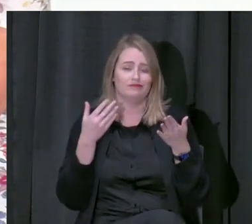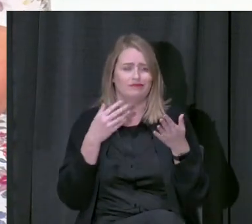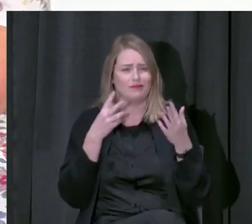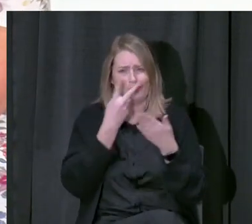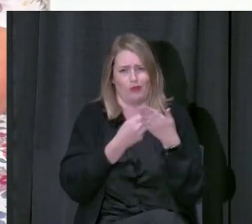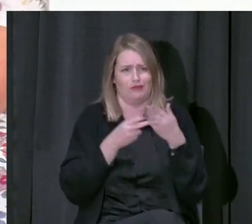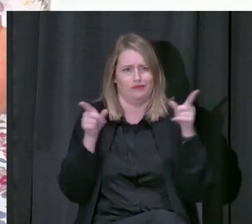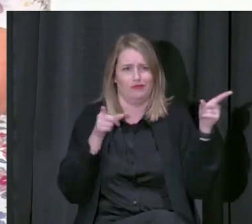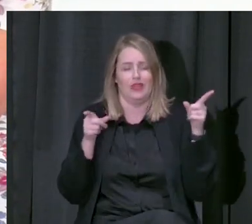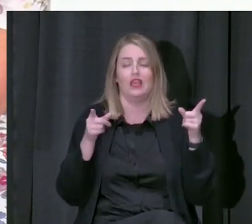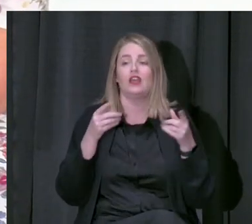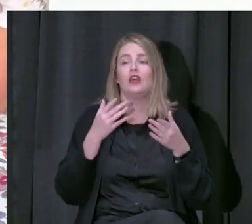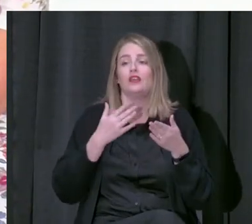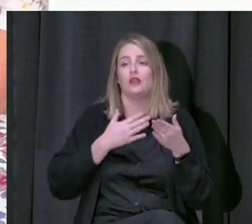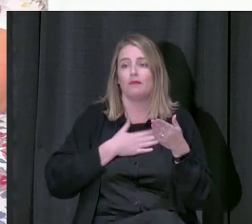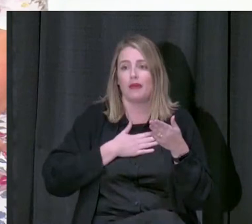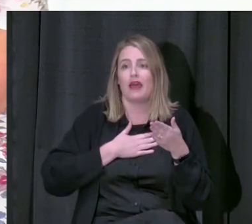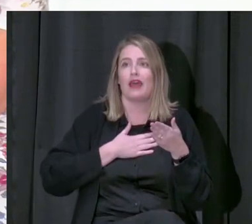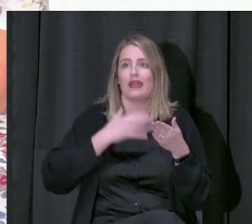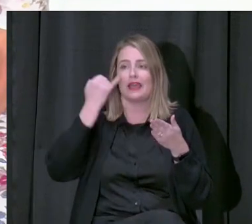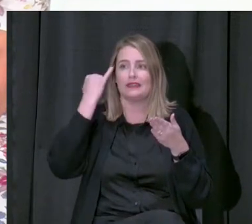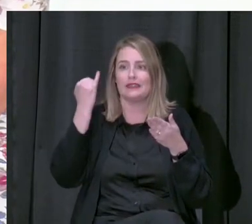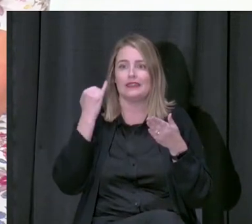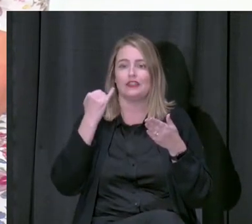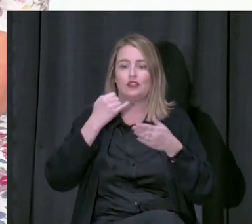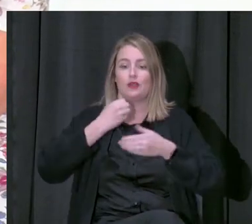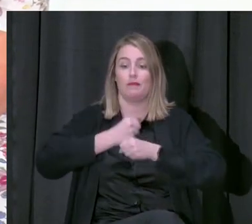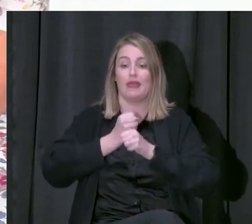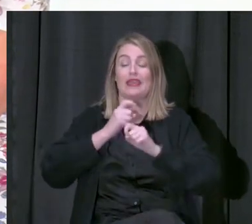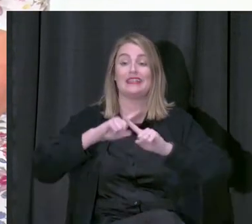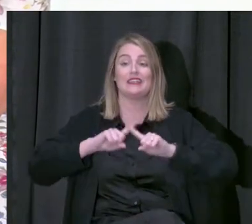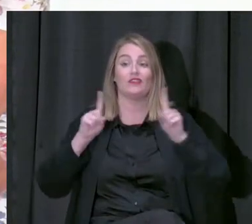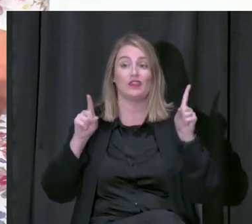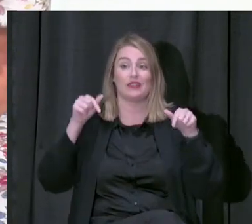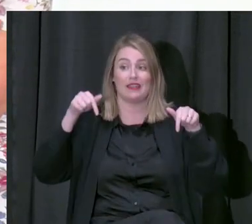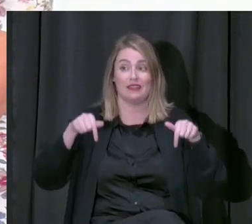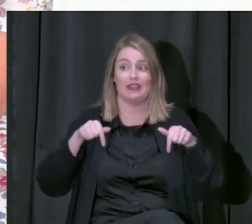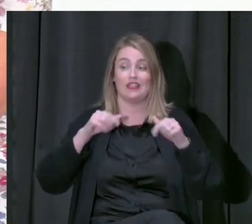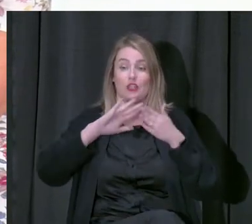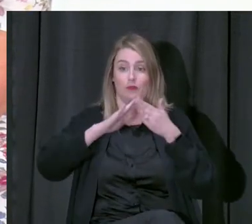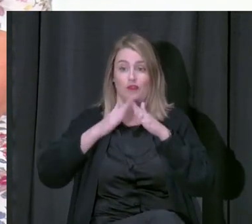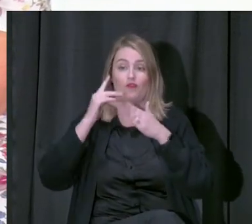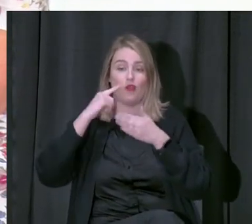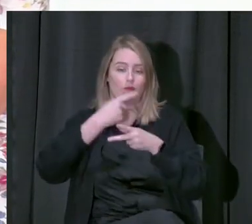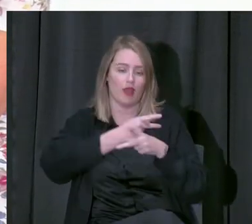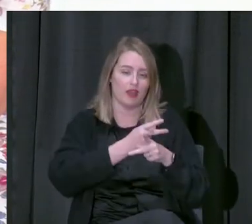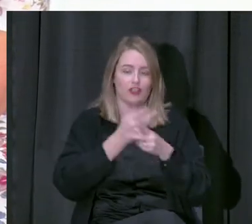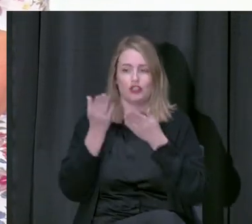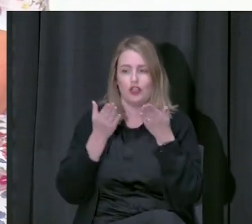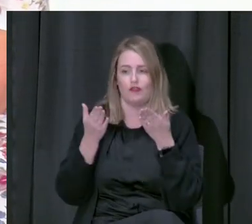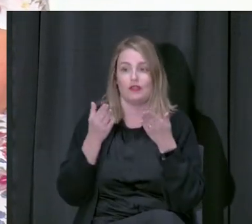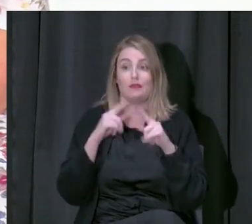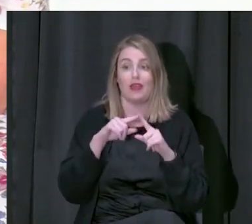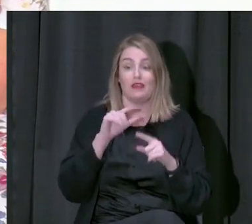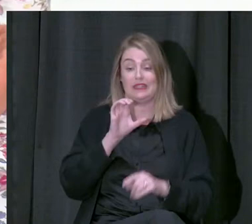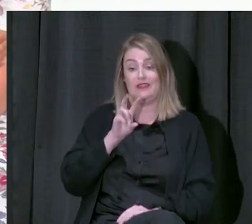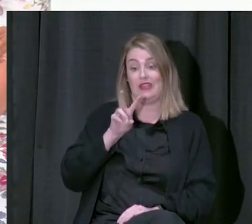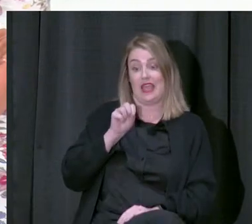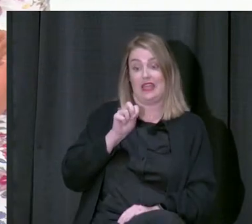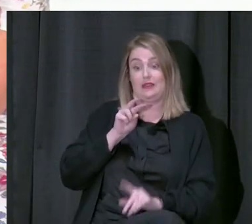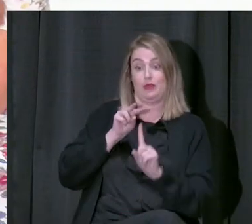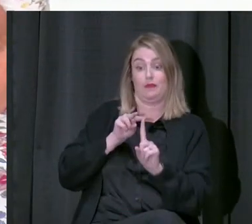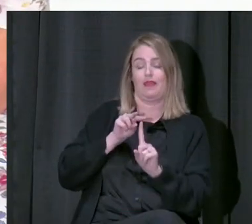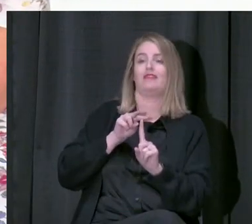be making a difference in this community through products and services, but not just from a CVS's perspective, but from the